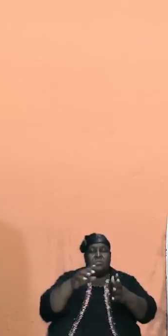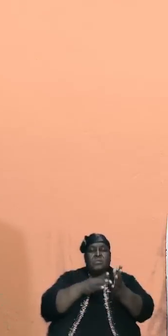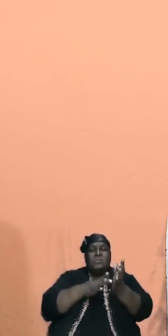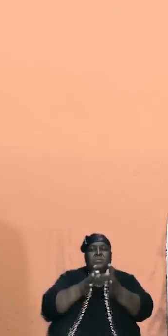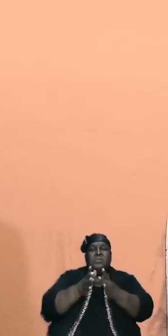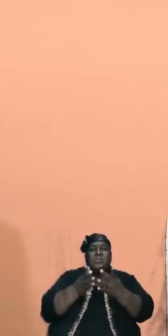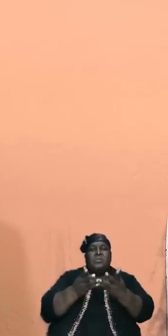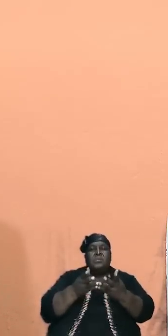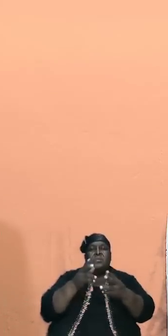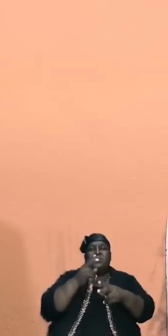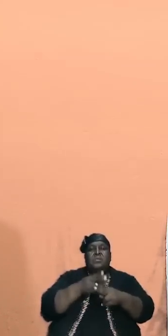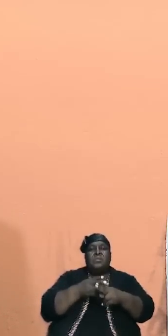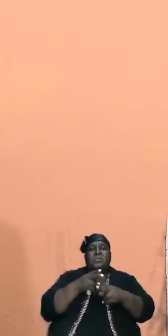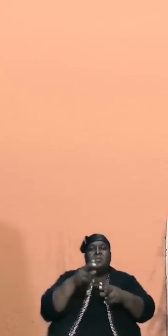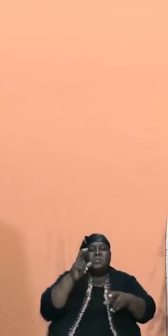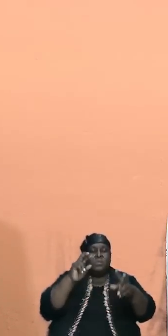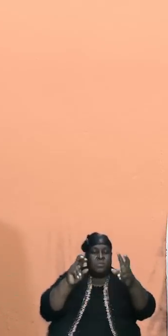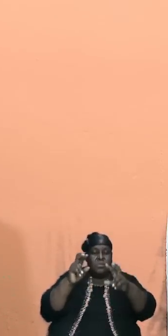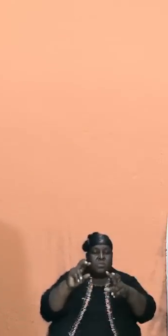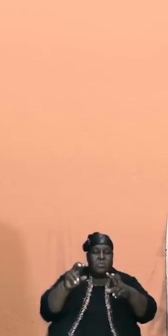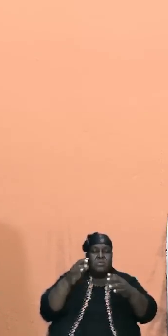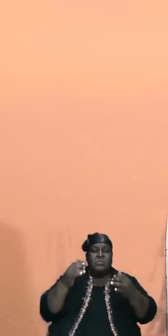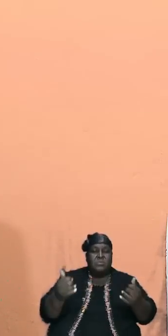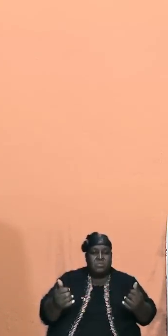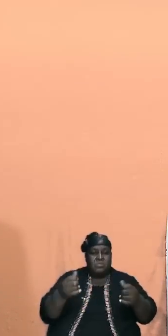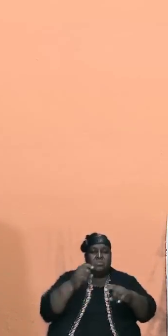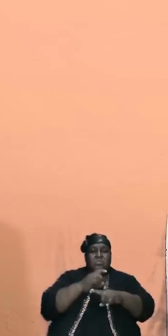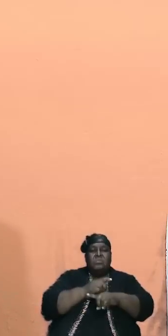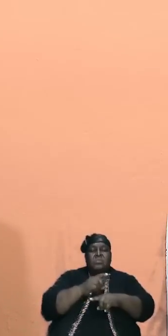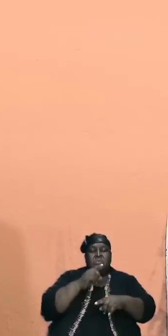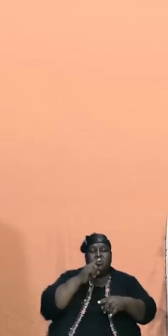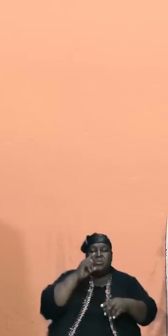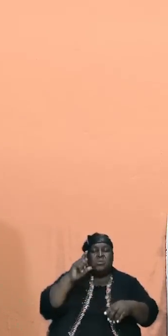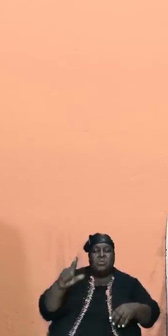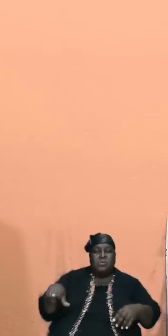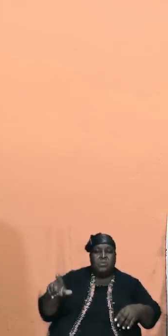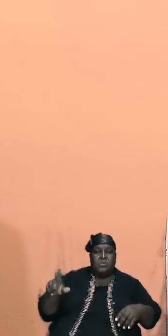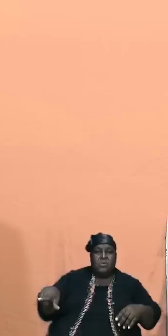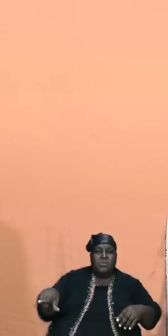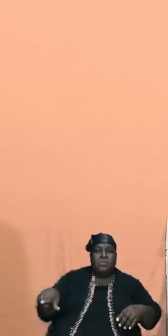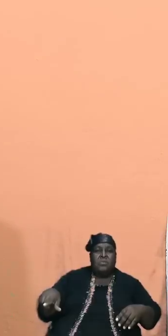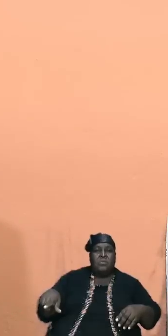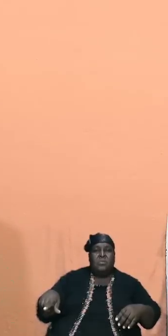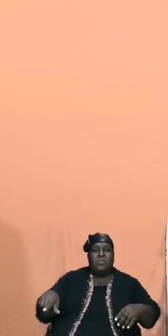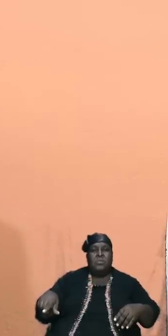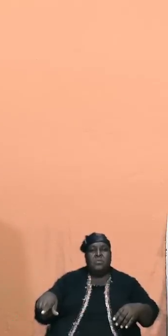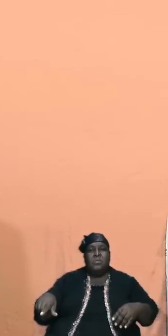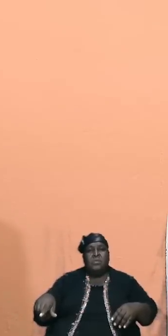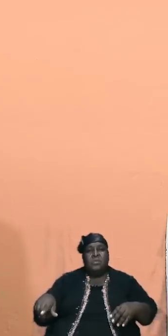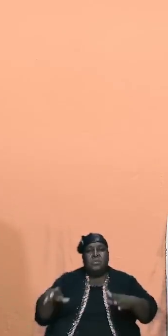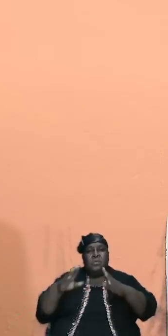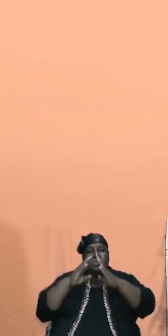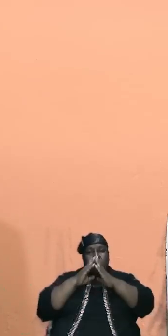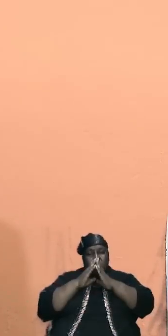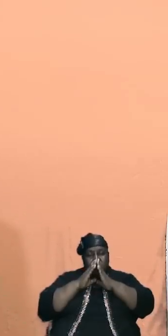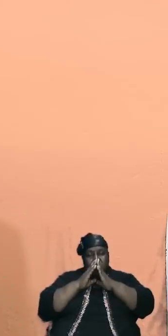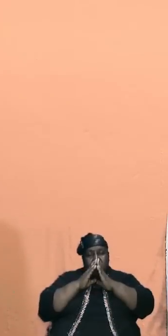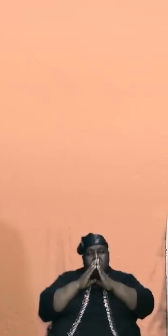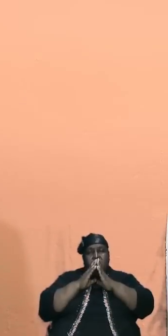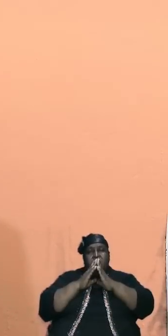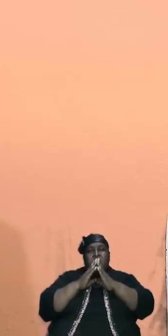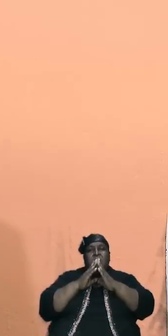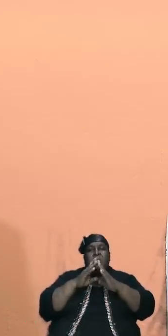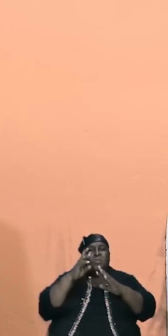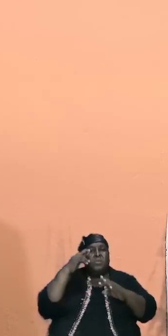it right now and those who will be watching it later on. I pray, God, you'll bring them to a point where they